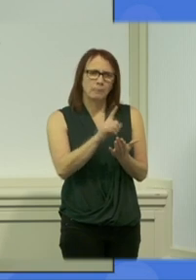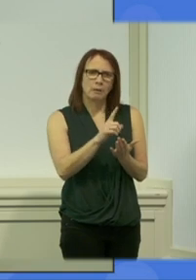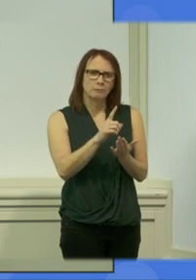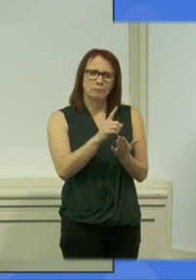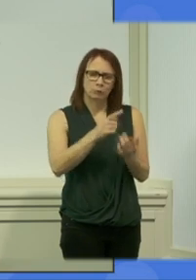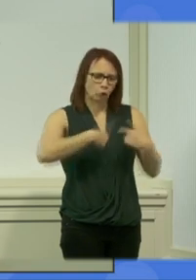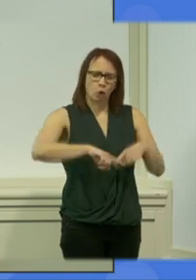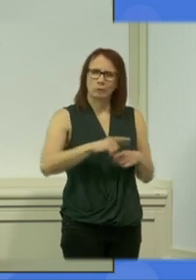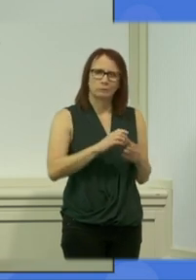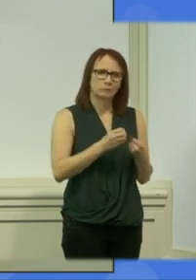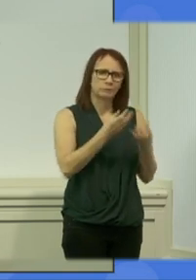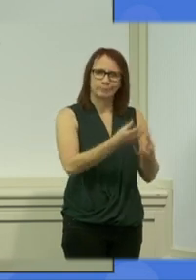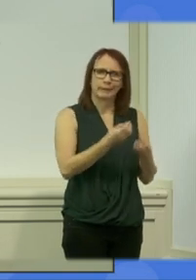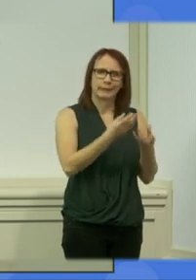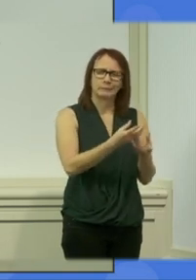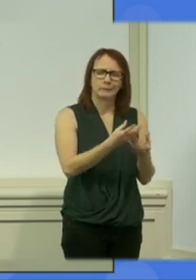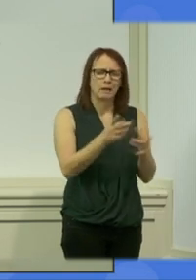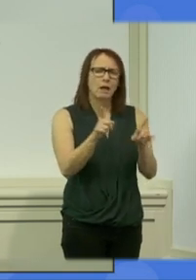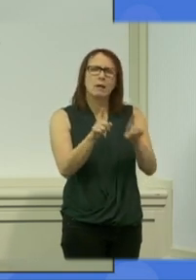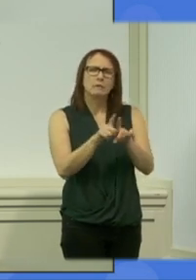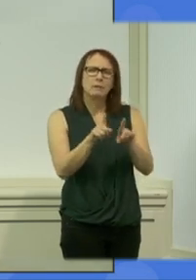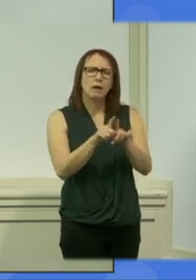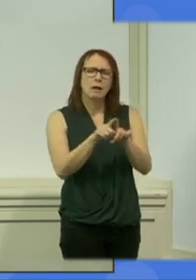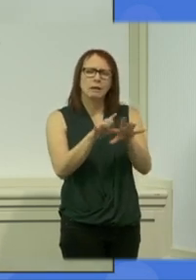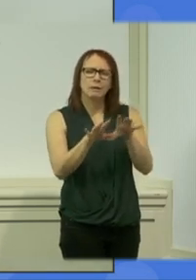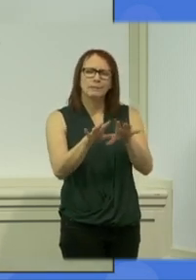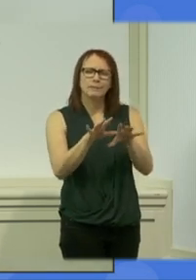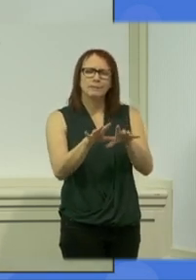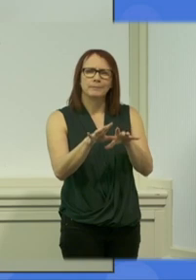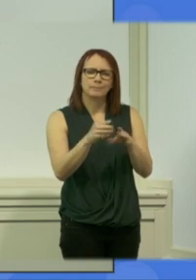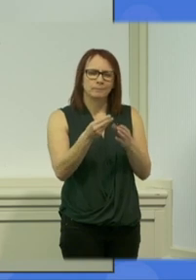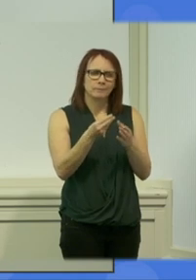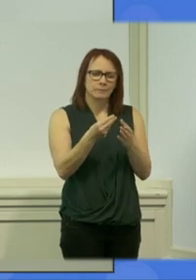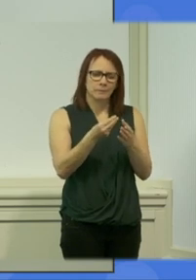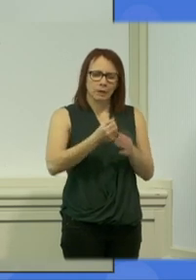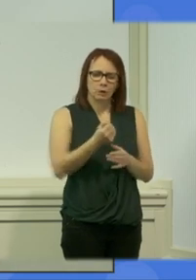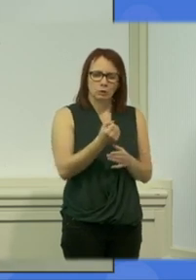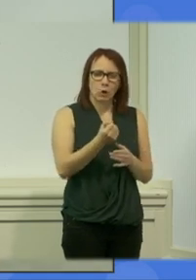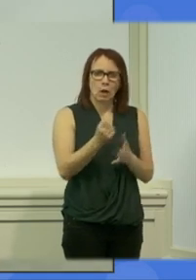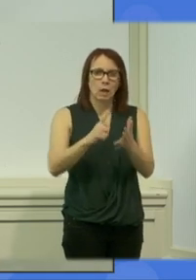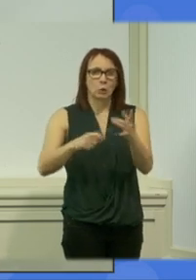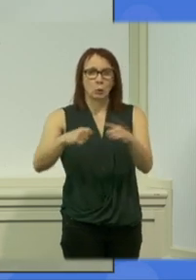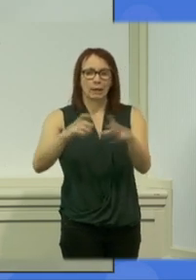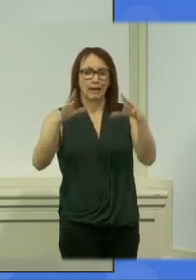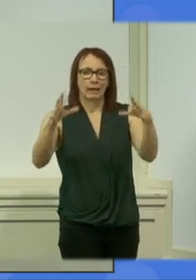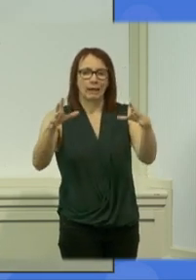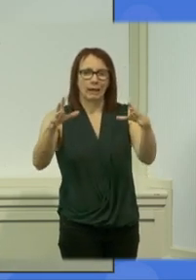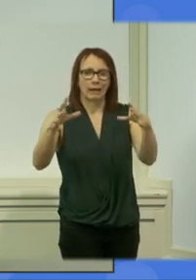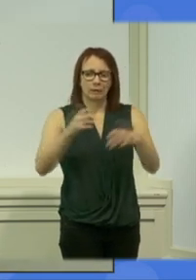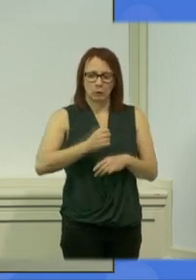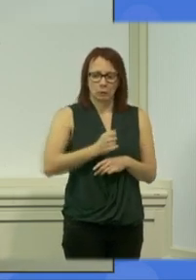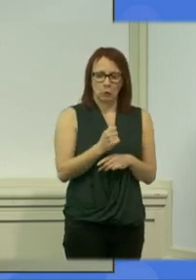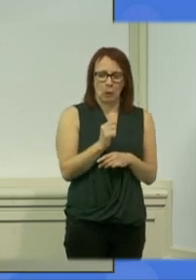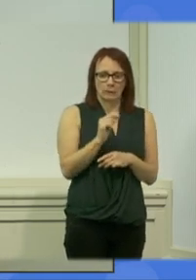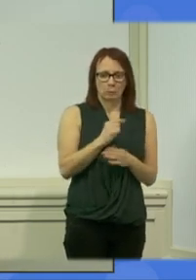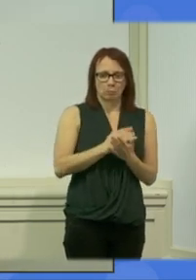Scotland. And it's as if Scotland was a mini version of the UK as a whole. So we had